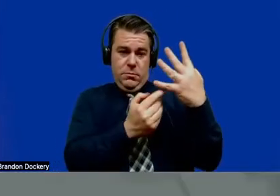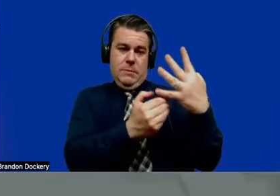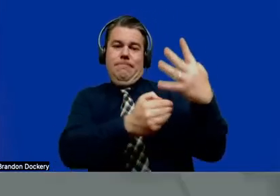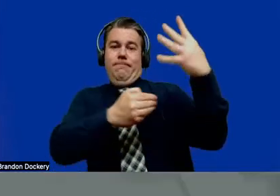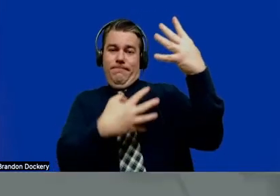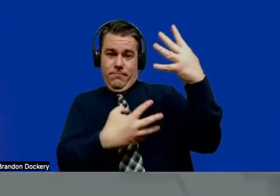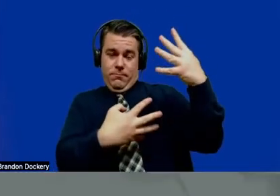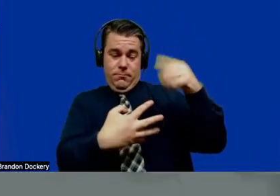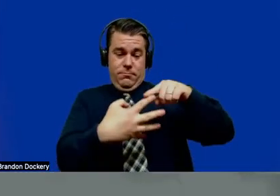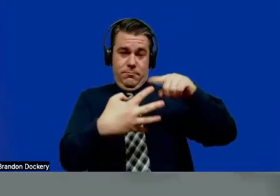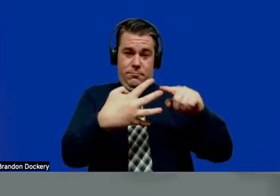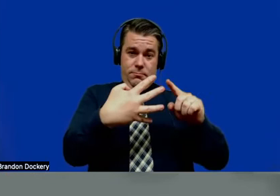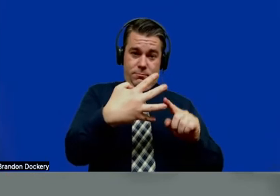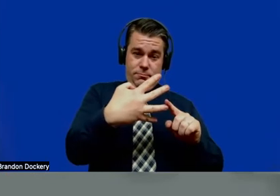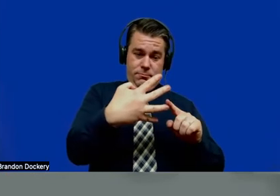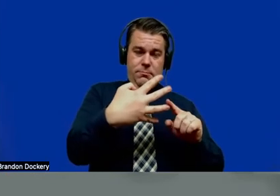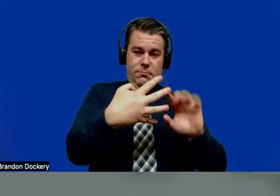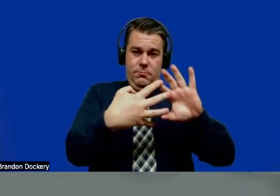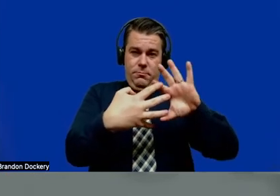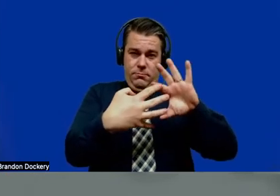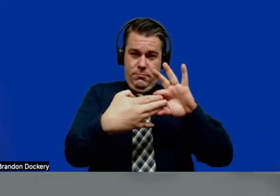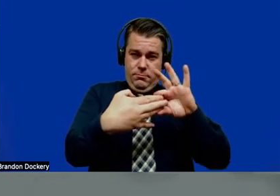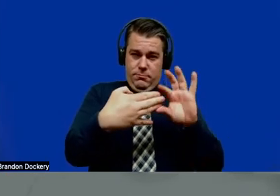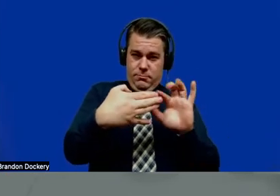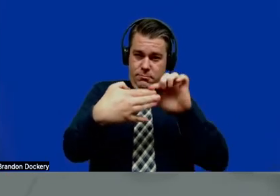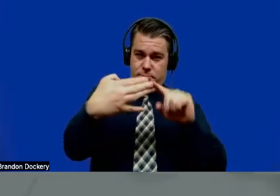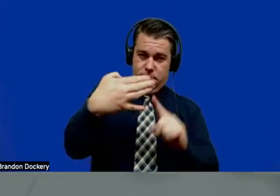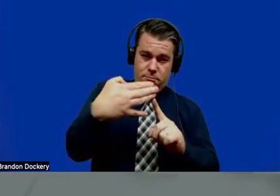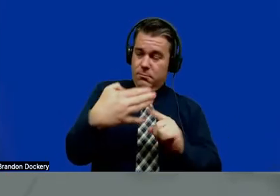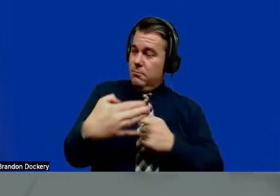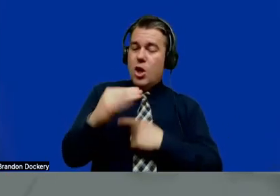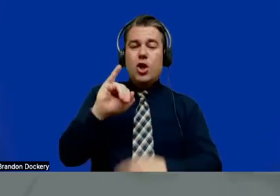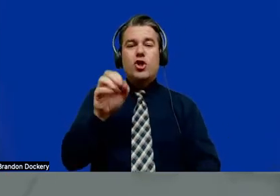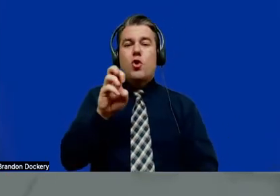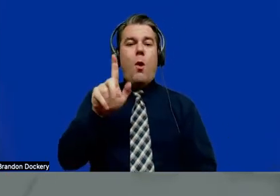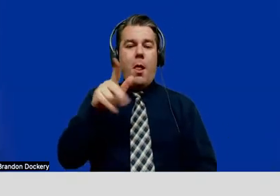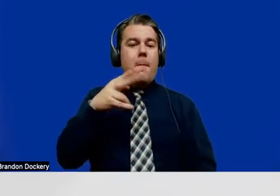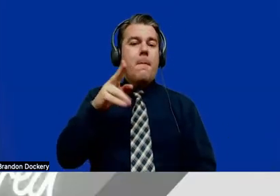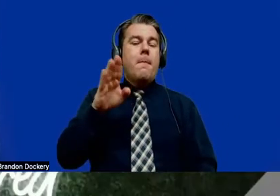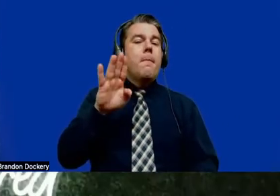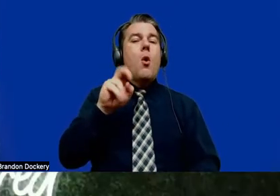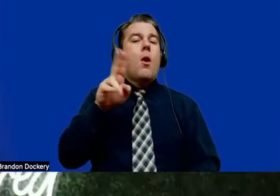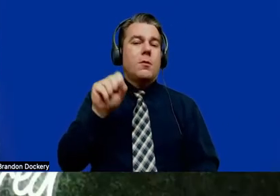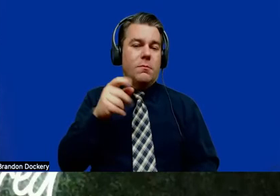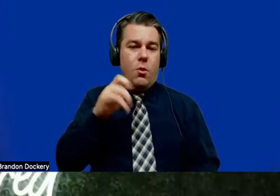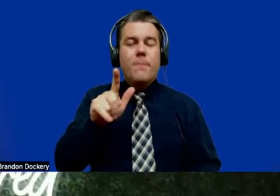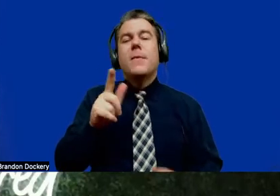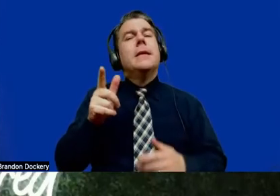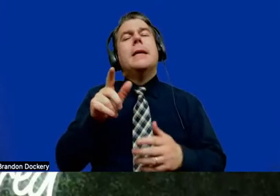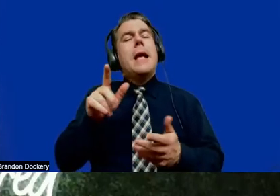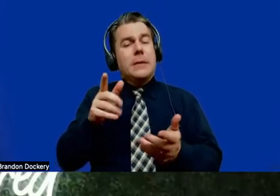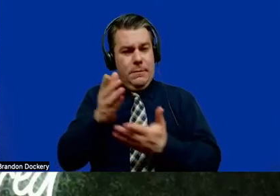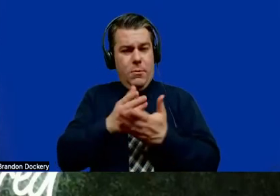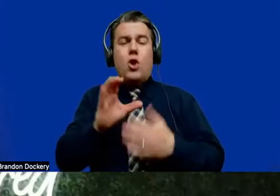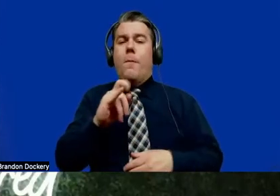Ways 5, 6, and 7 are jewel bonus pools. So they take a certain percentage of the commissions each month or the sales